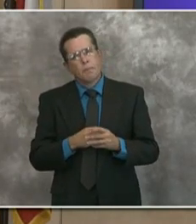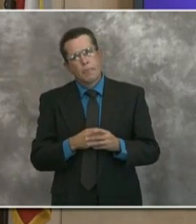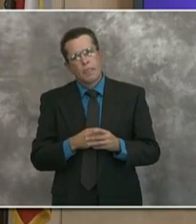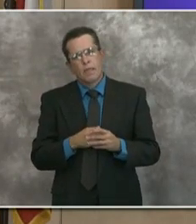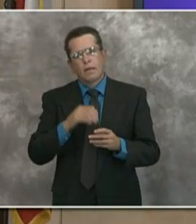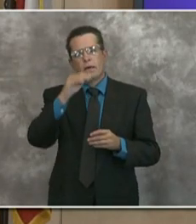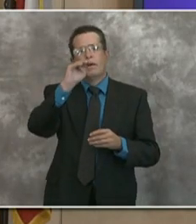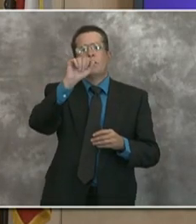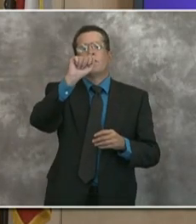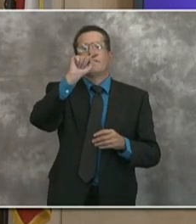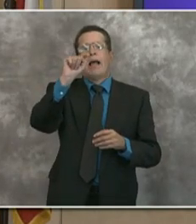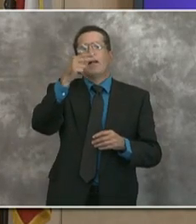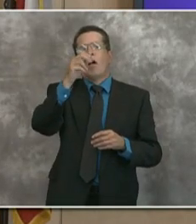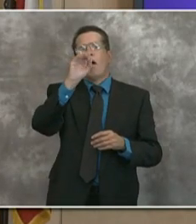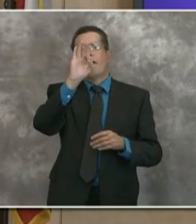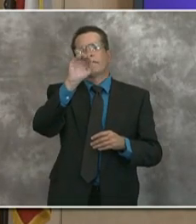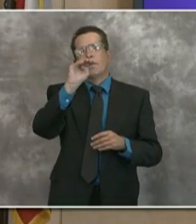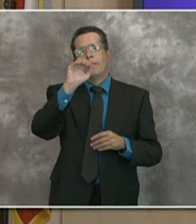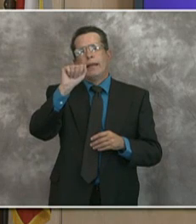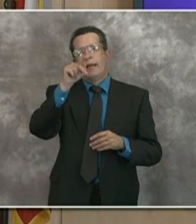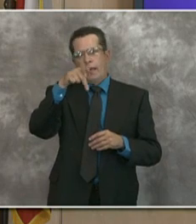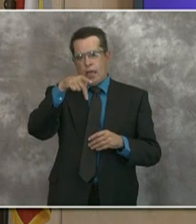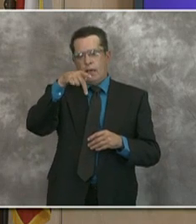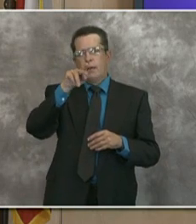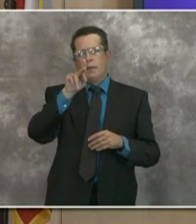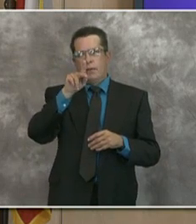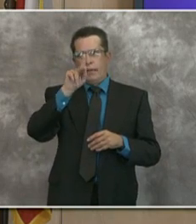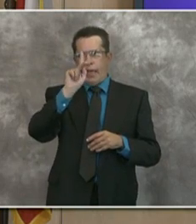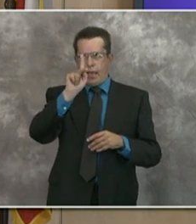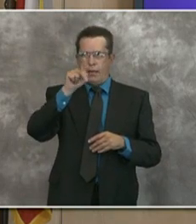Matt Hoffman from KPBS, please state your question.